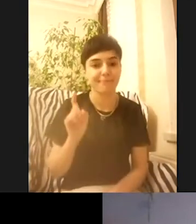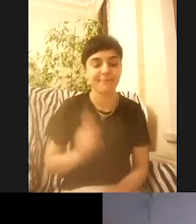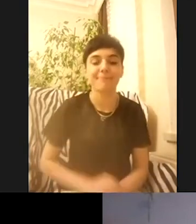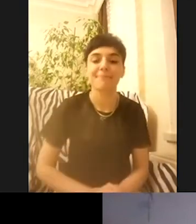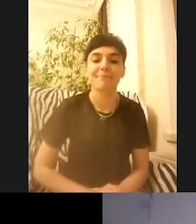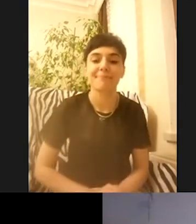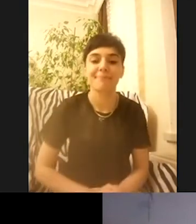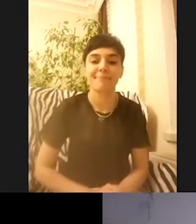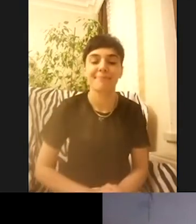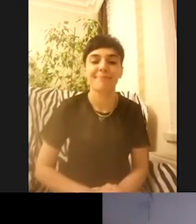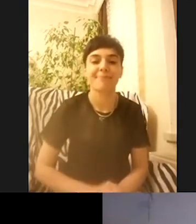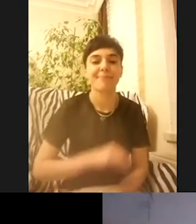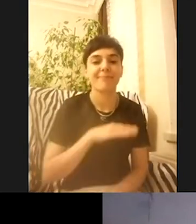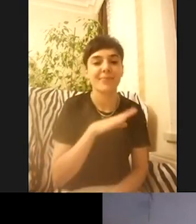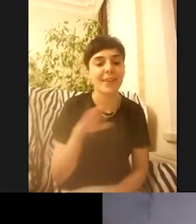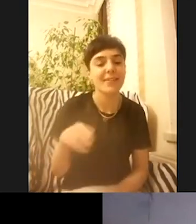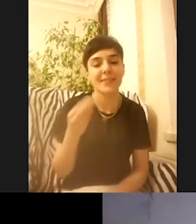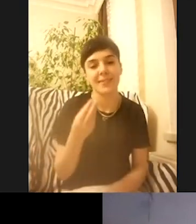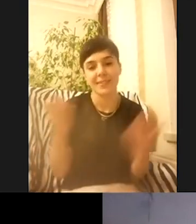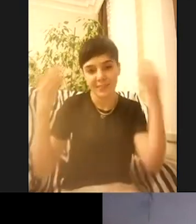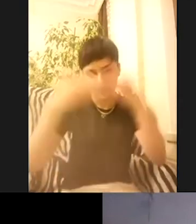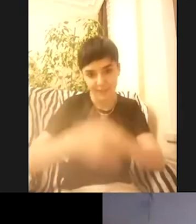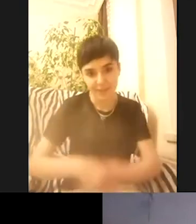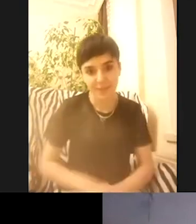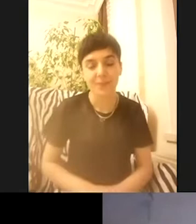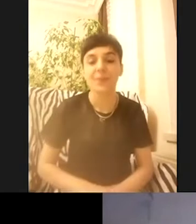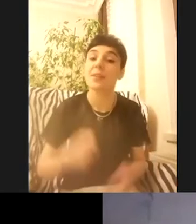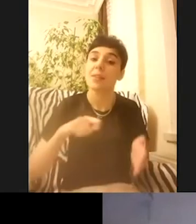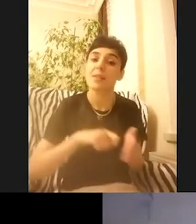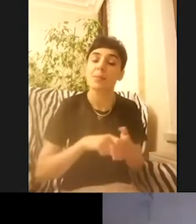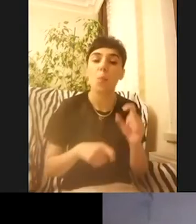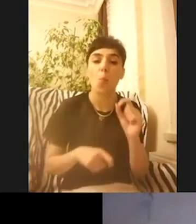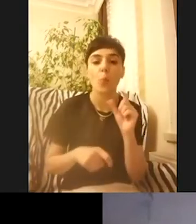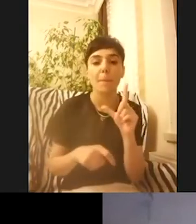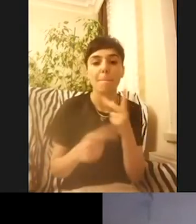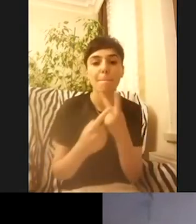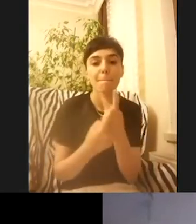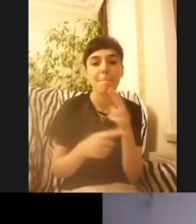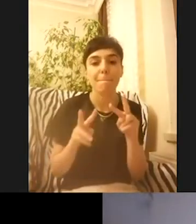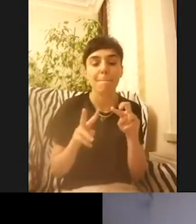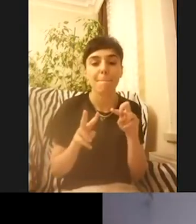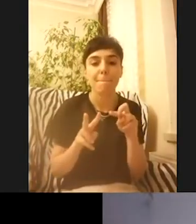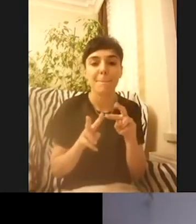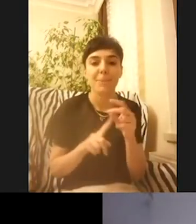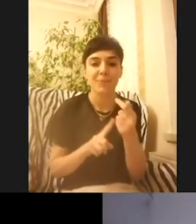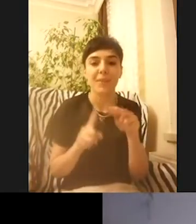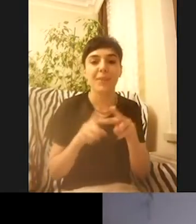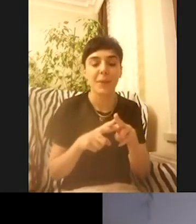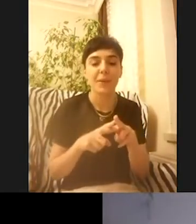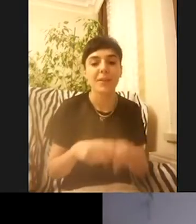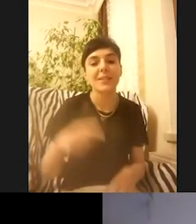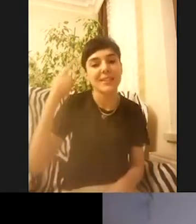everyone. I'm Olympia, and my hair today is short and pink.